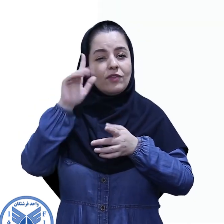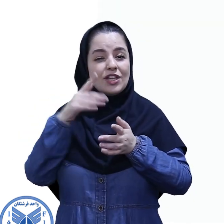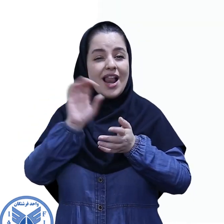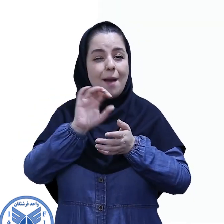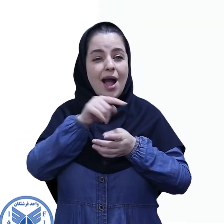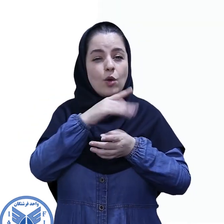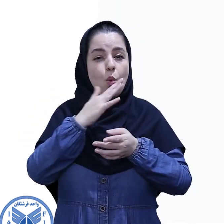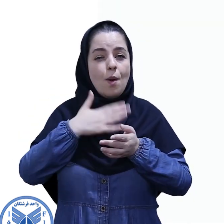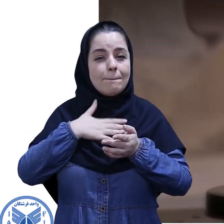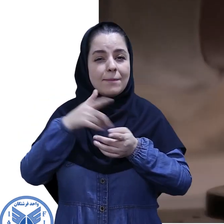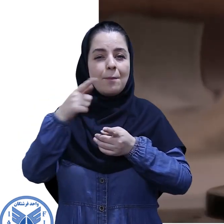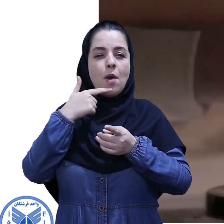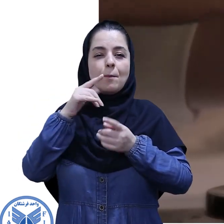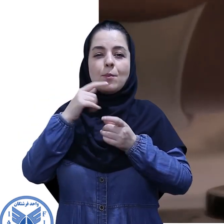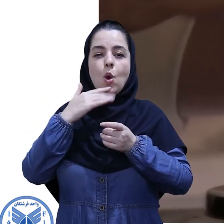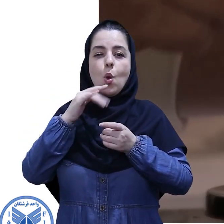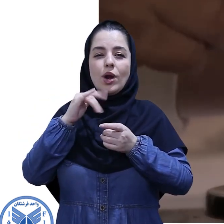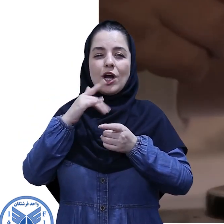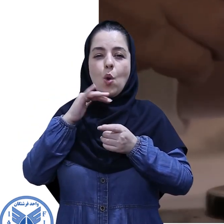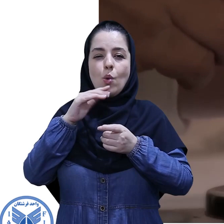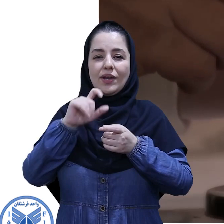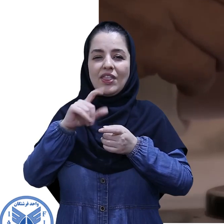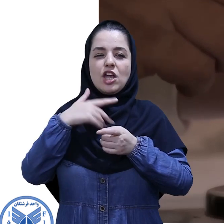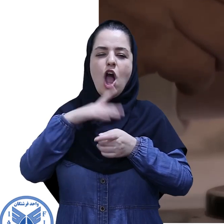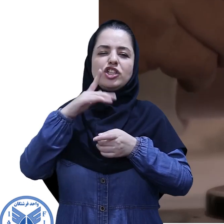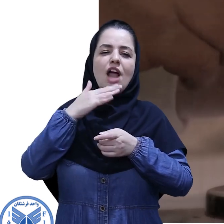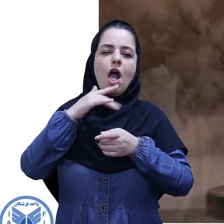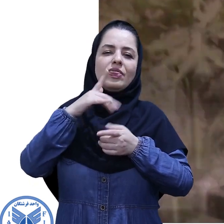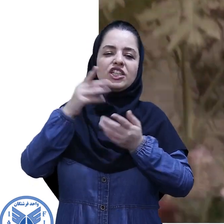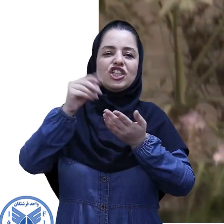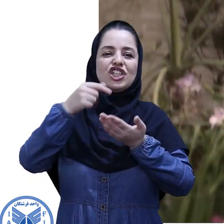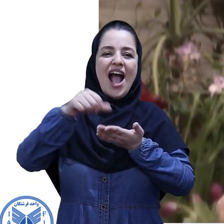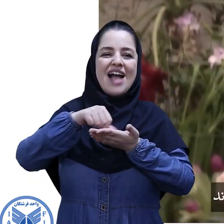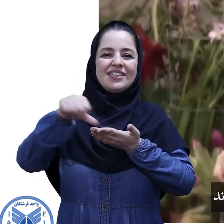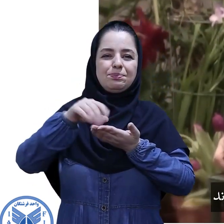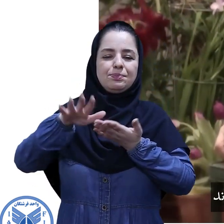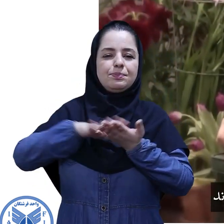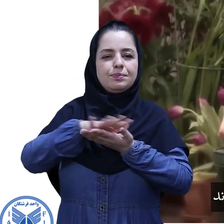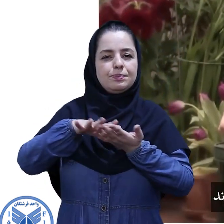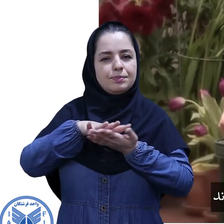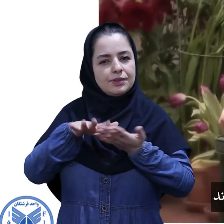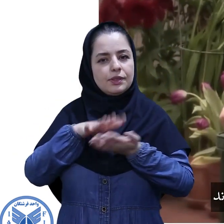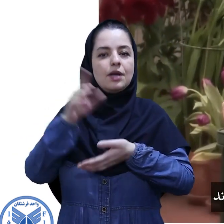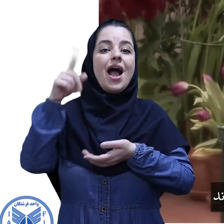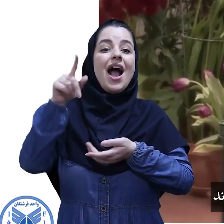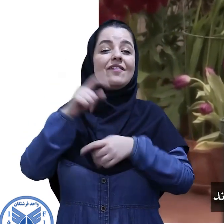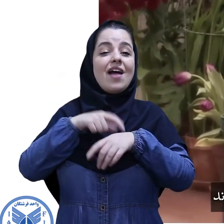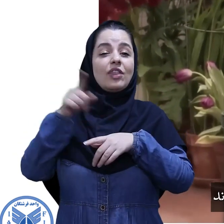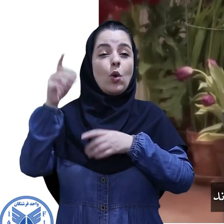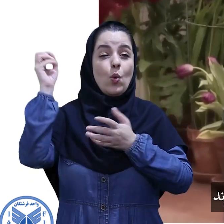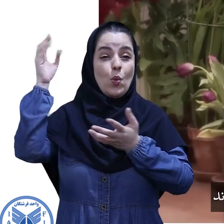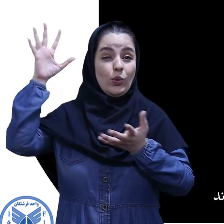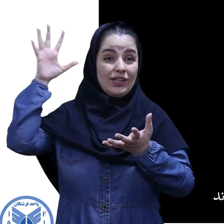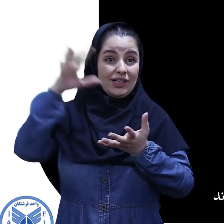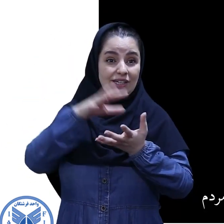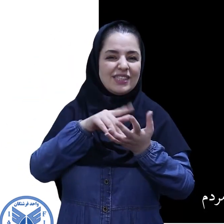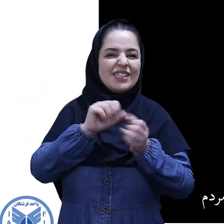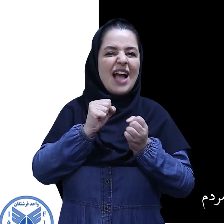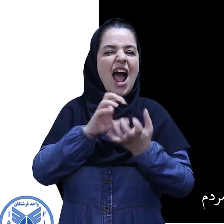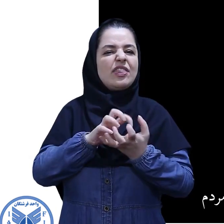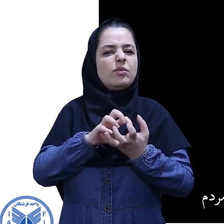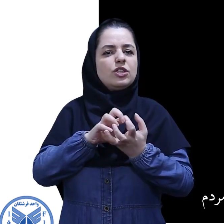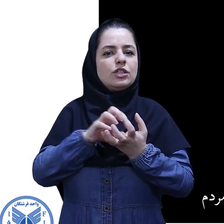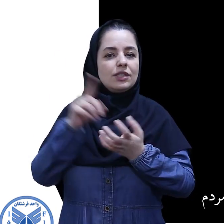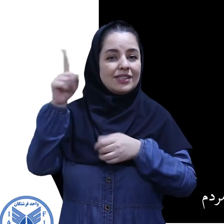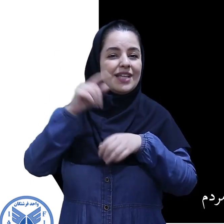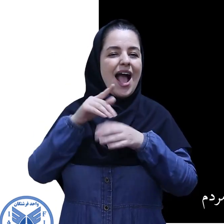if you mix them with colloids, gelatin or gum, they harden when they're exposed to sunlight. Based on the